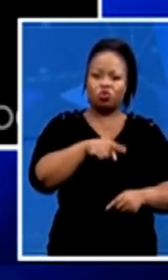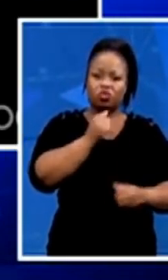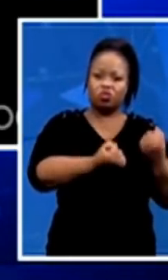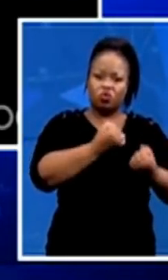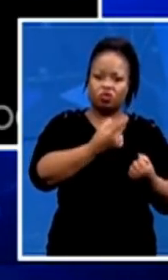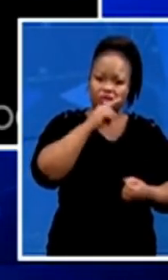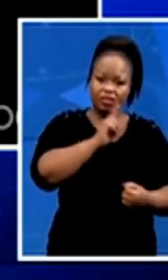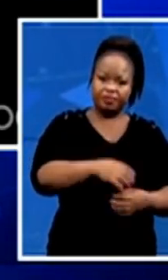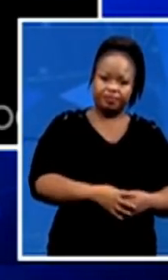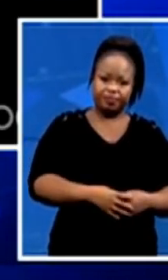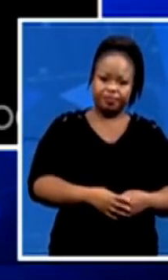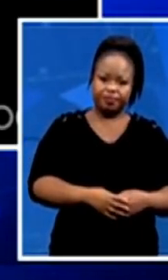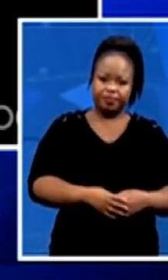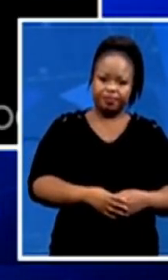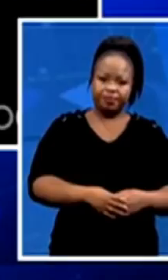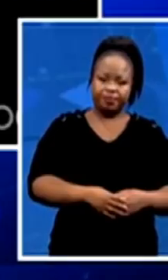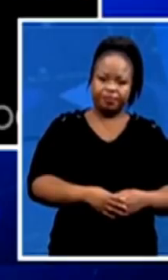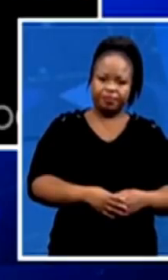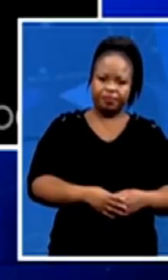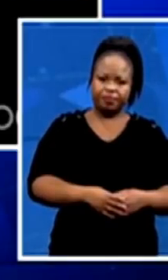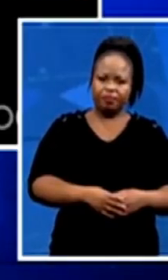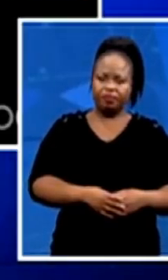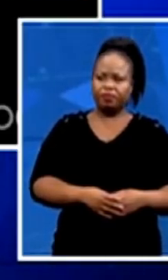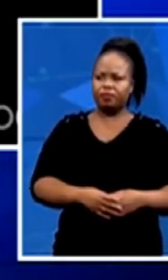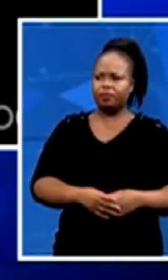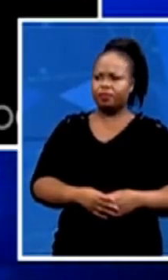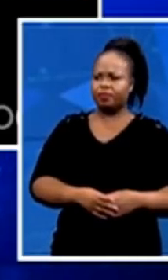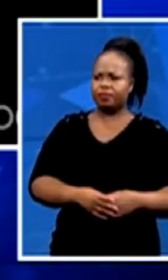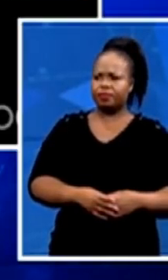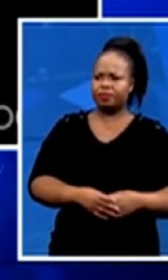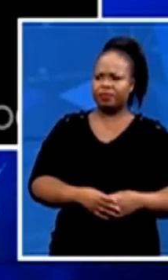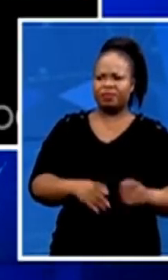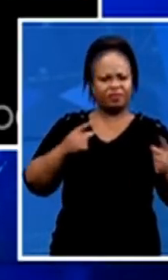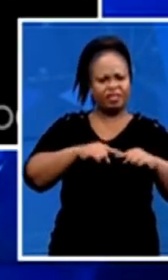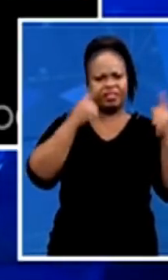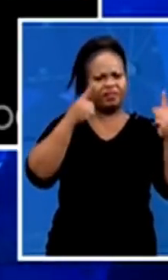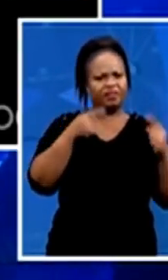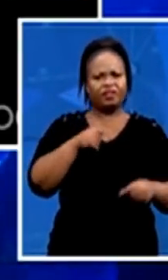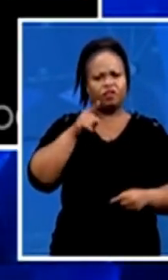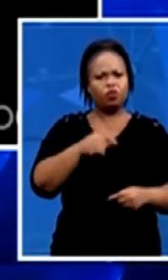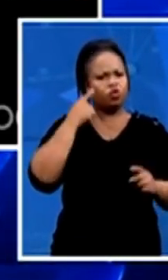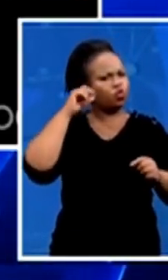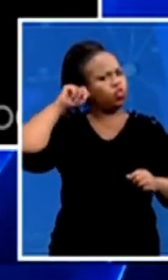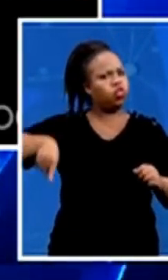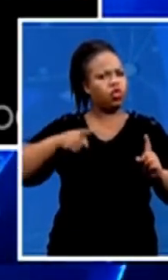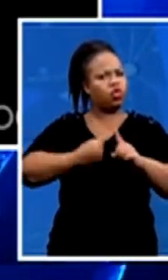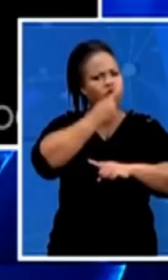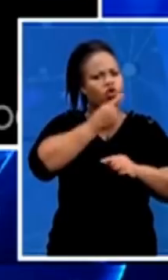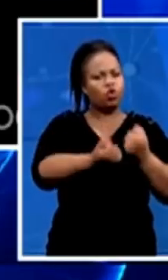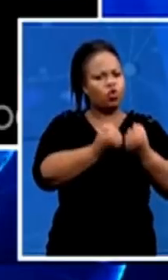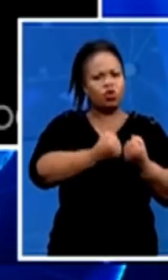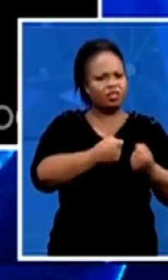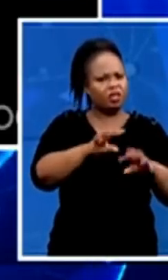completely different it's completely different from the disobeying of a court order that we're dealing with here, isn't it, Mr. Mpofu? It's not